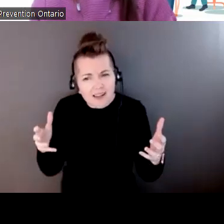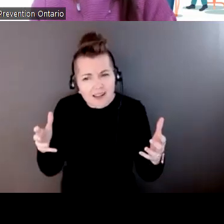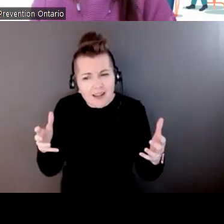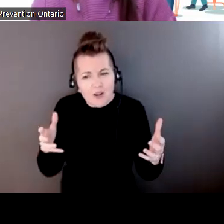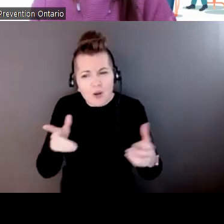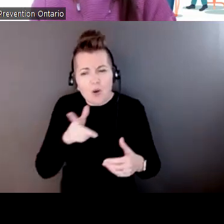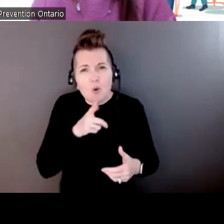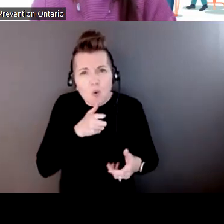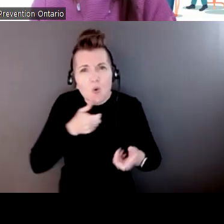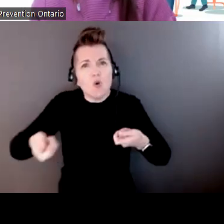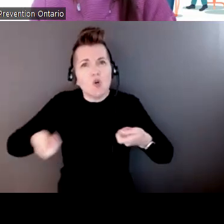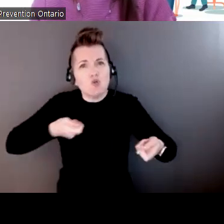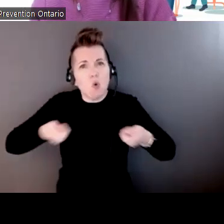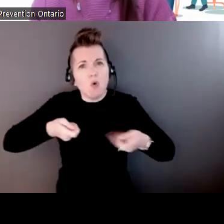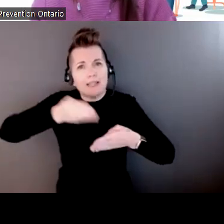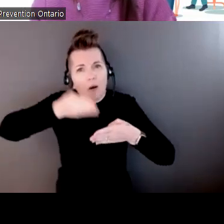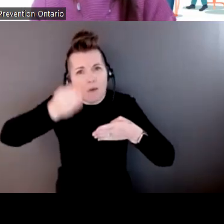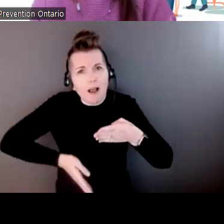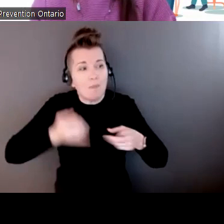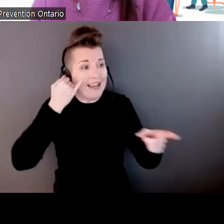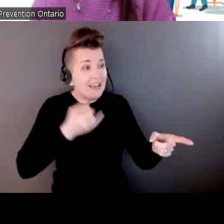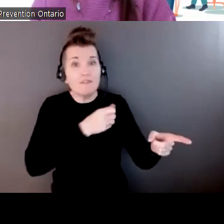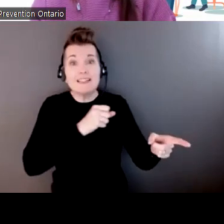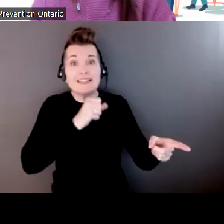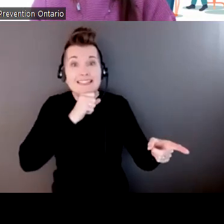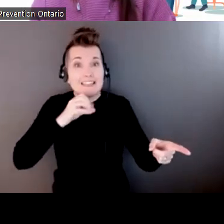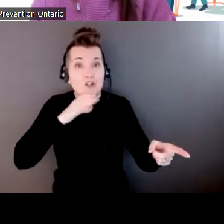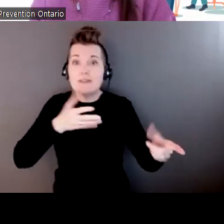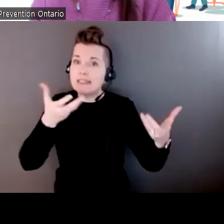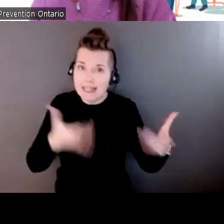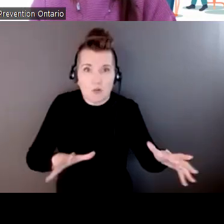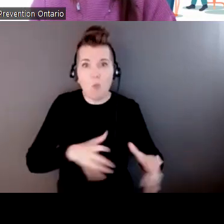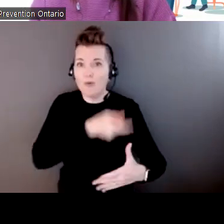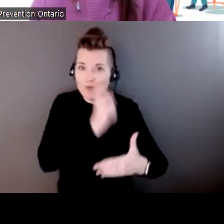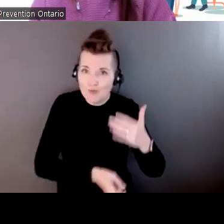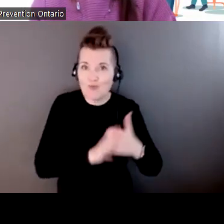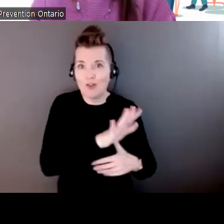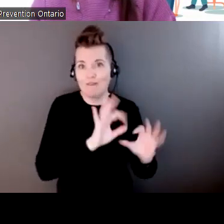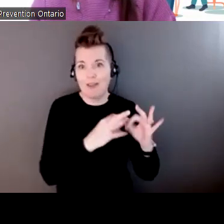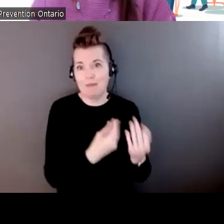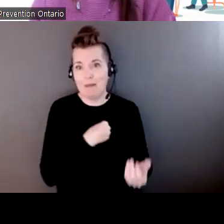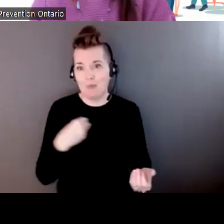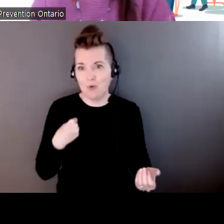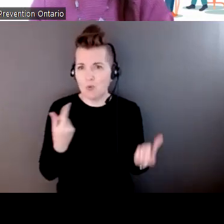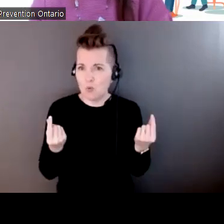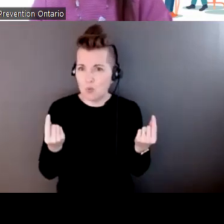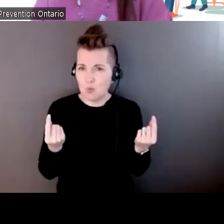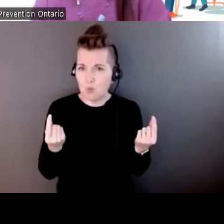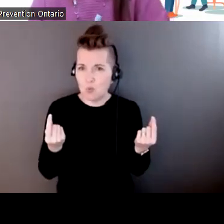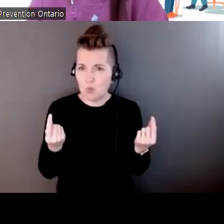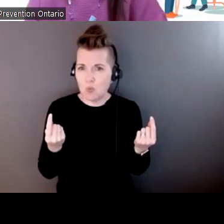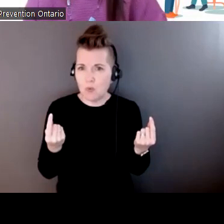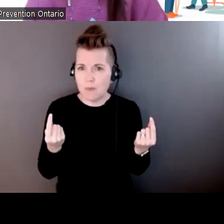outcome if the older person doesn't want to have their family member charged? I'm thinking the first one is around a